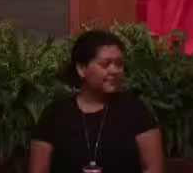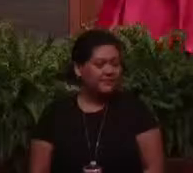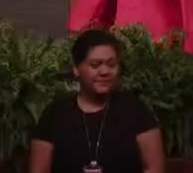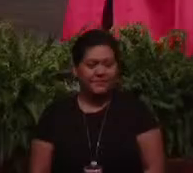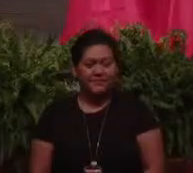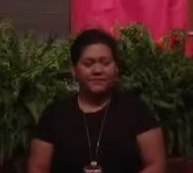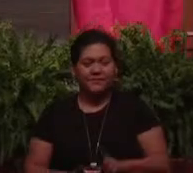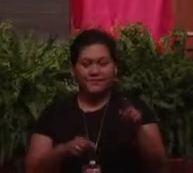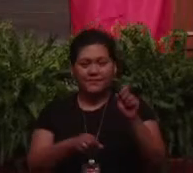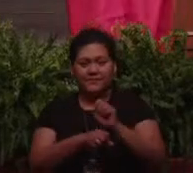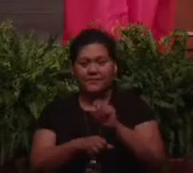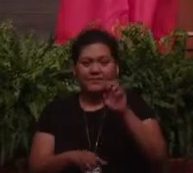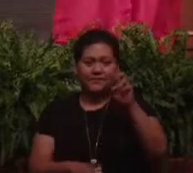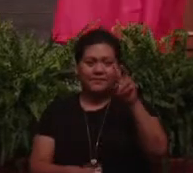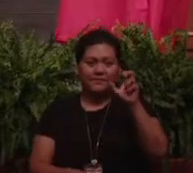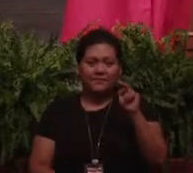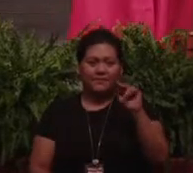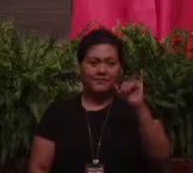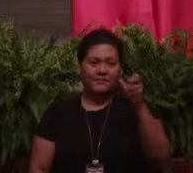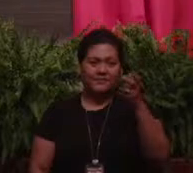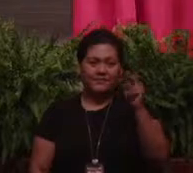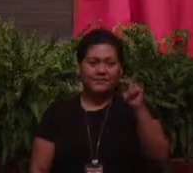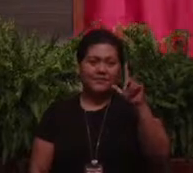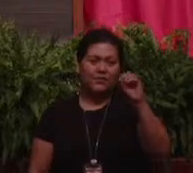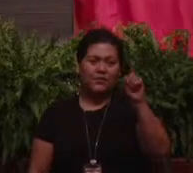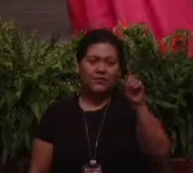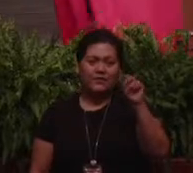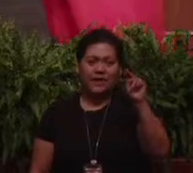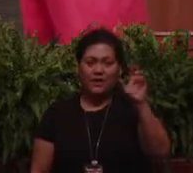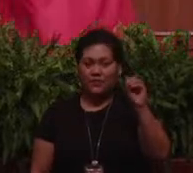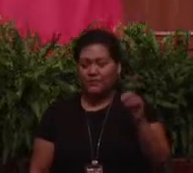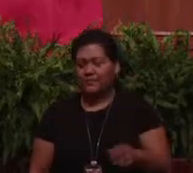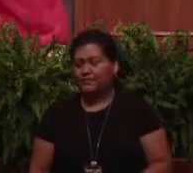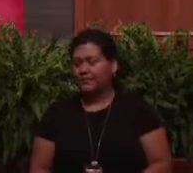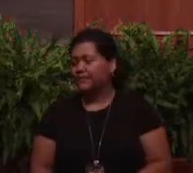Attending the workforce, Evan John Lozano.